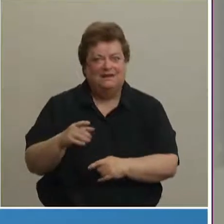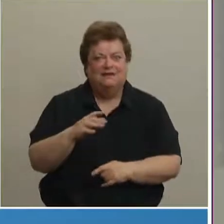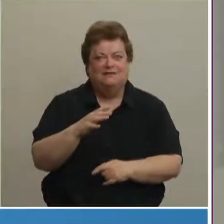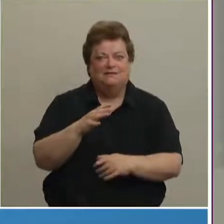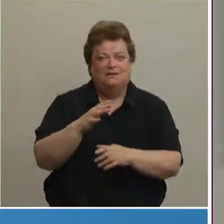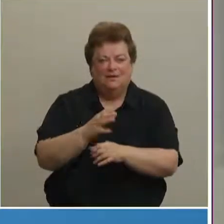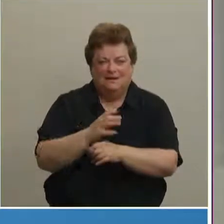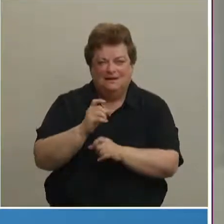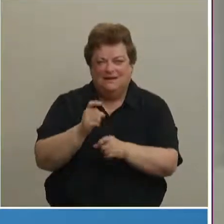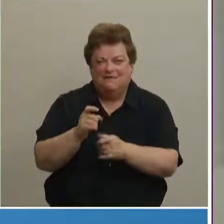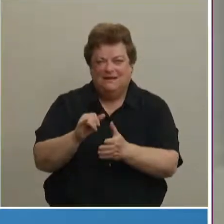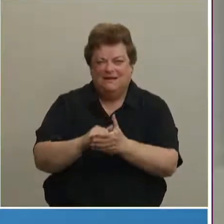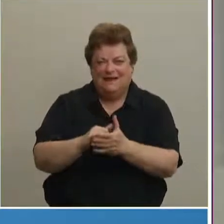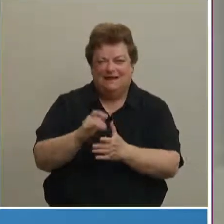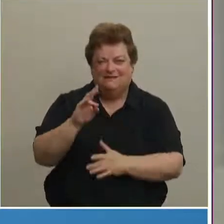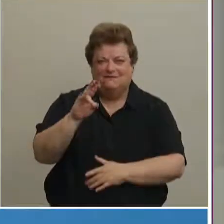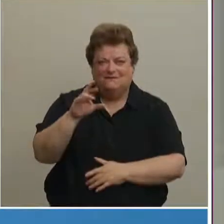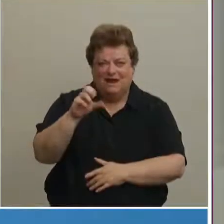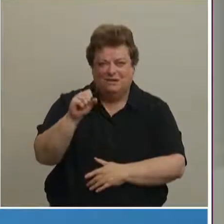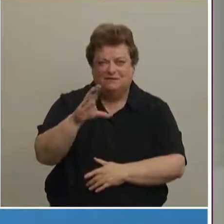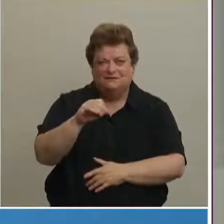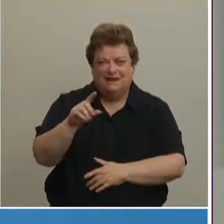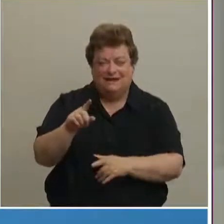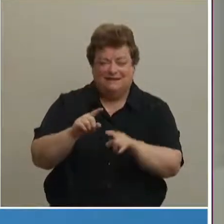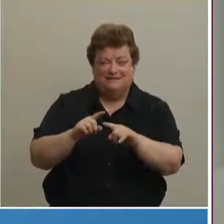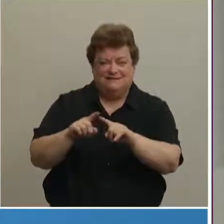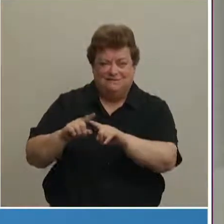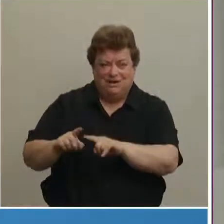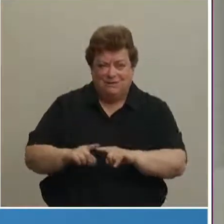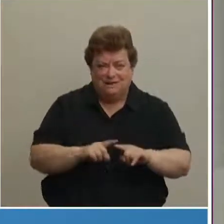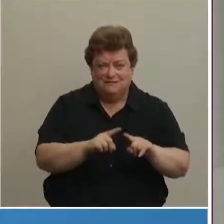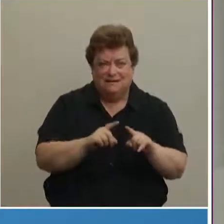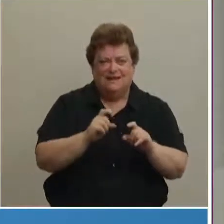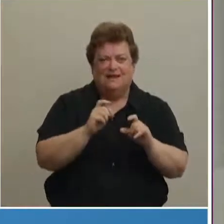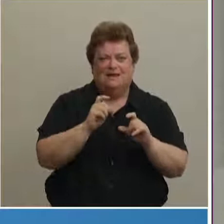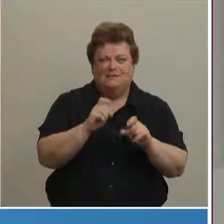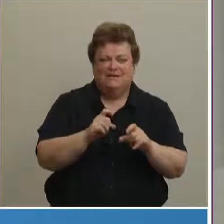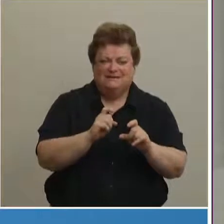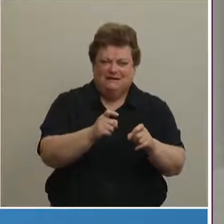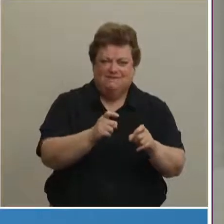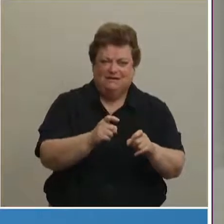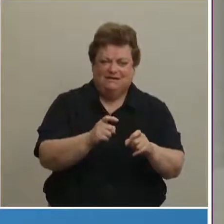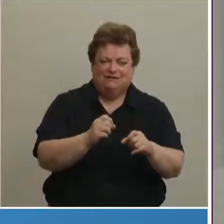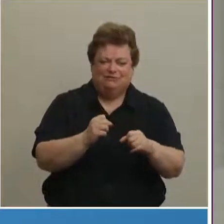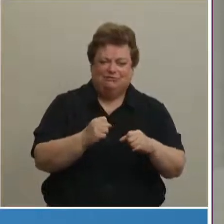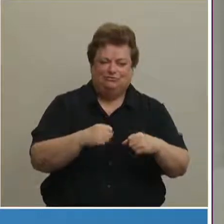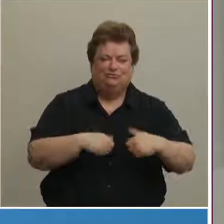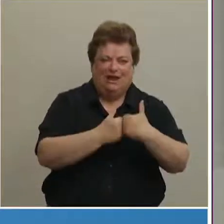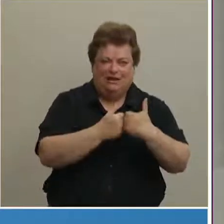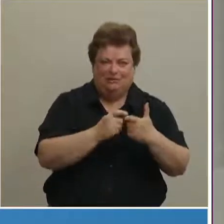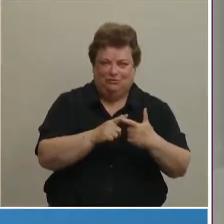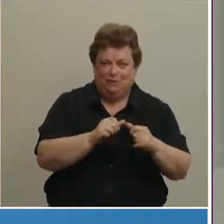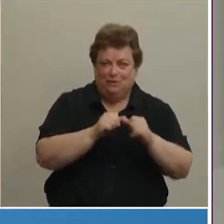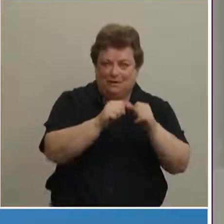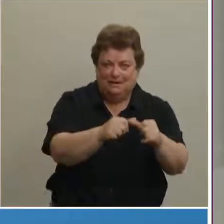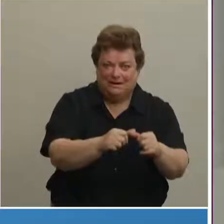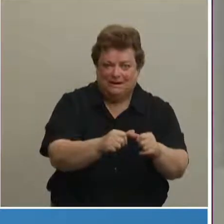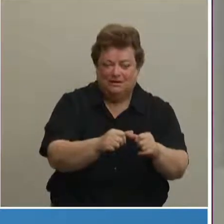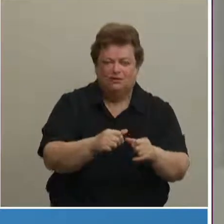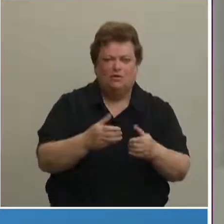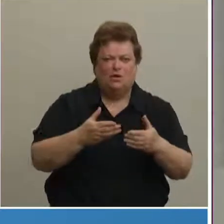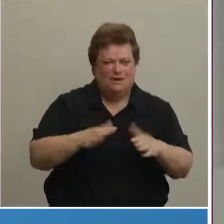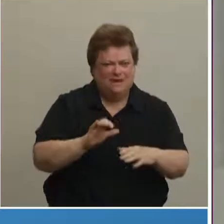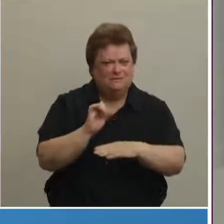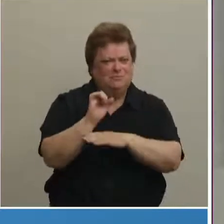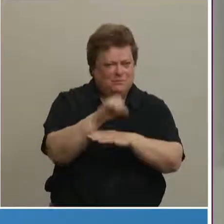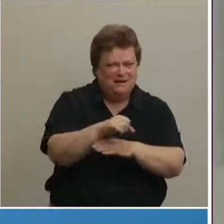variants opportunities to make ending the pandemic more difficult. This is a community that likes winning, so let's beat the virus